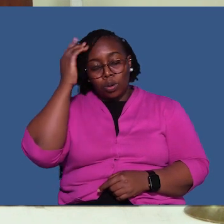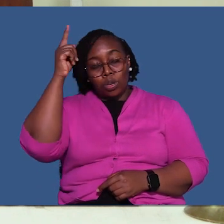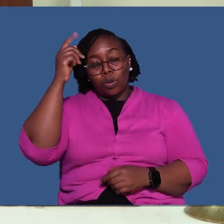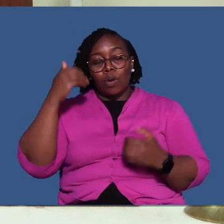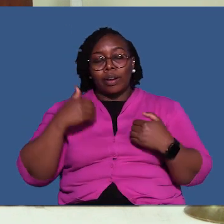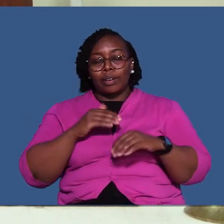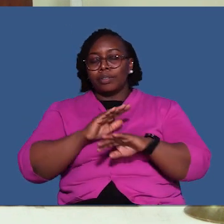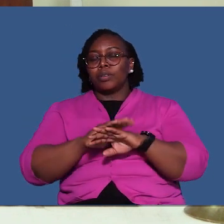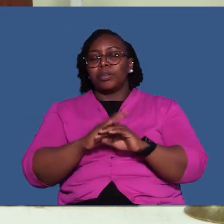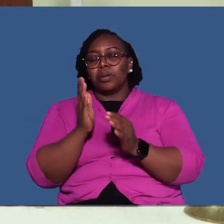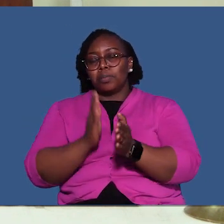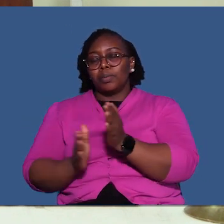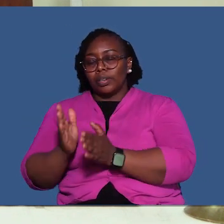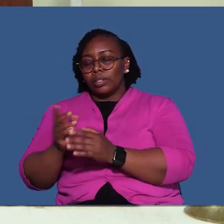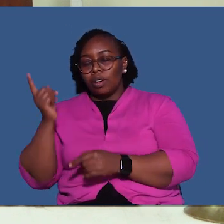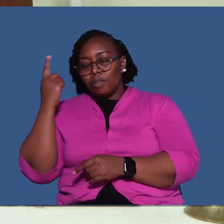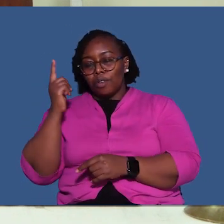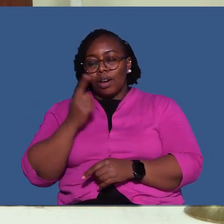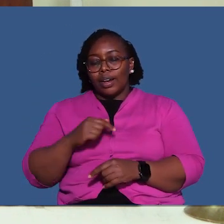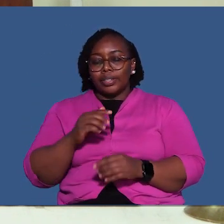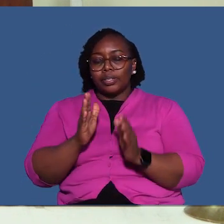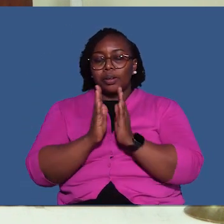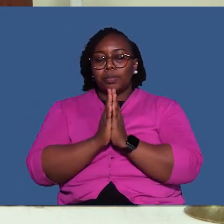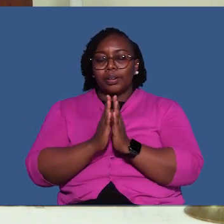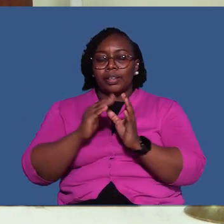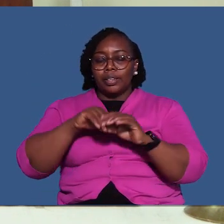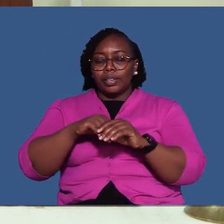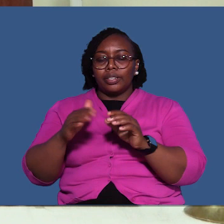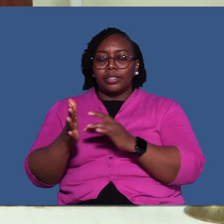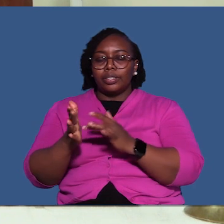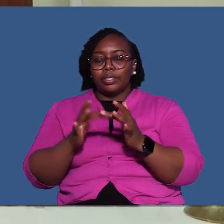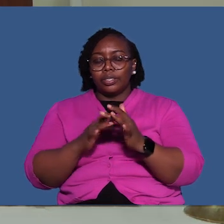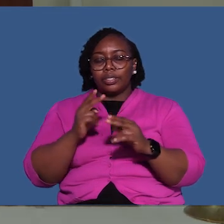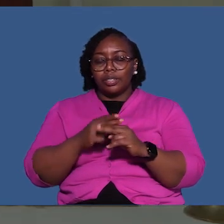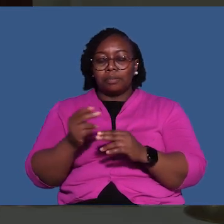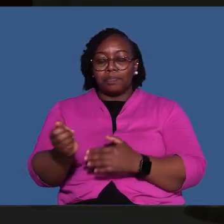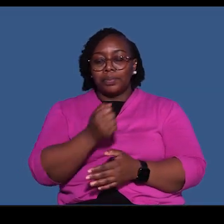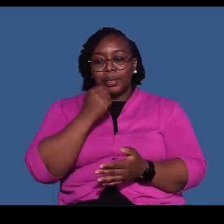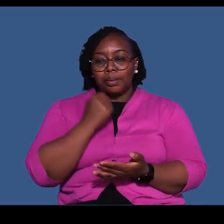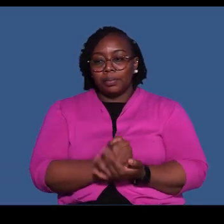For this we pray in Jesus' name. Amen.